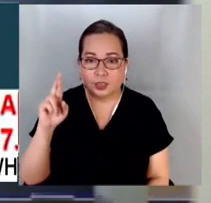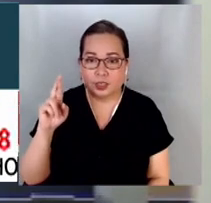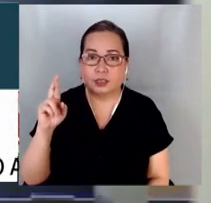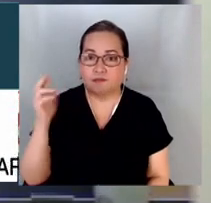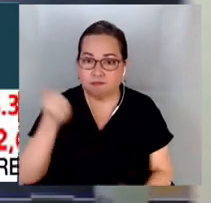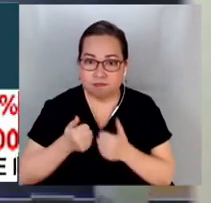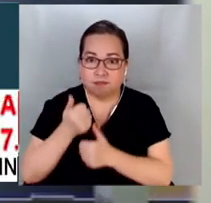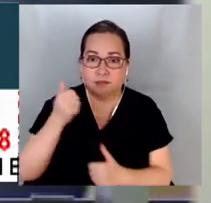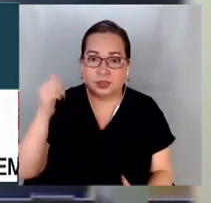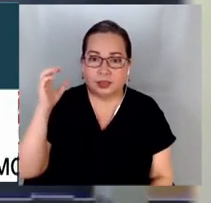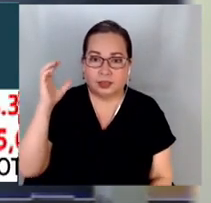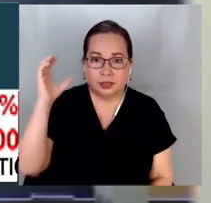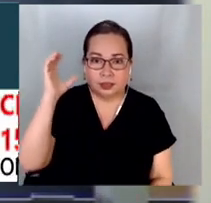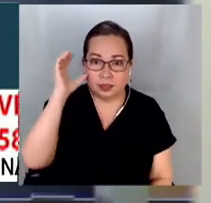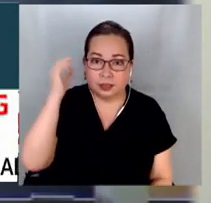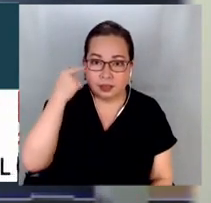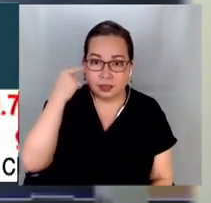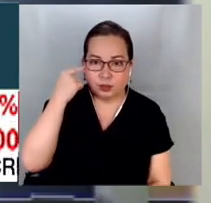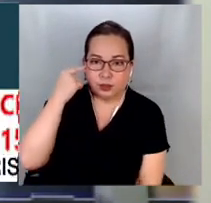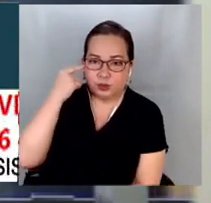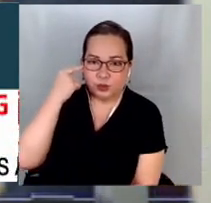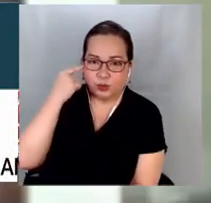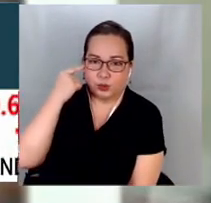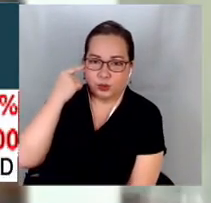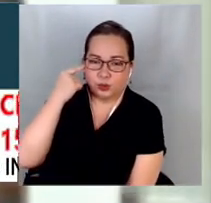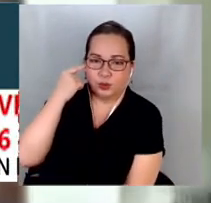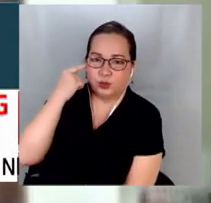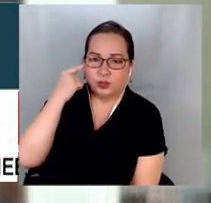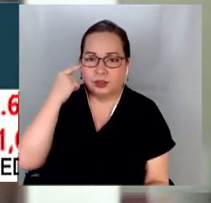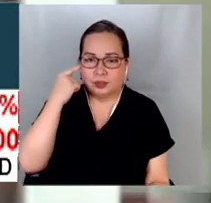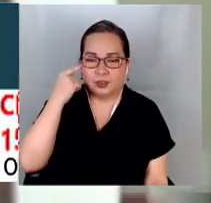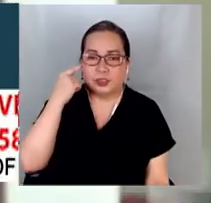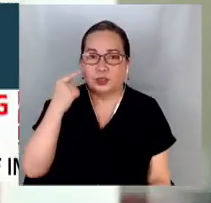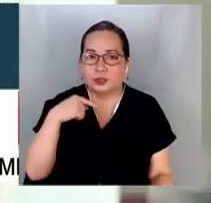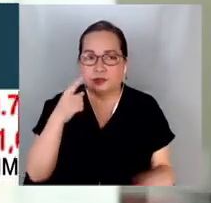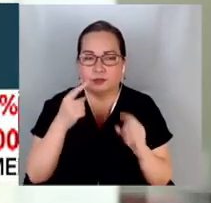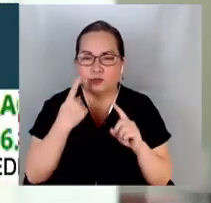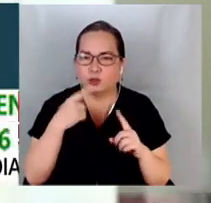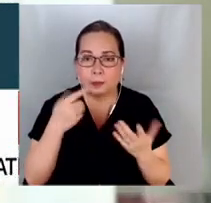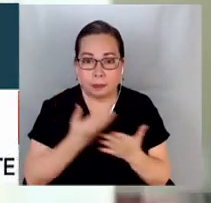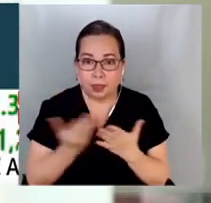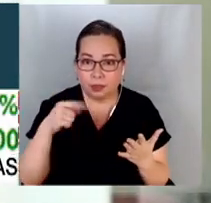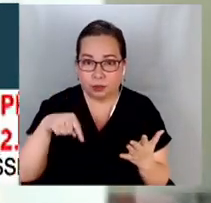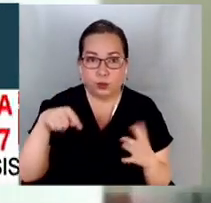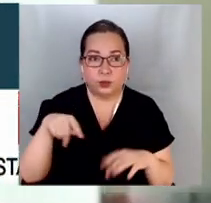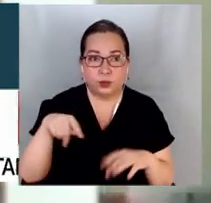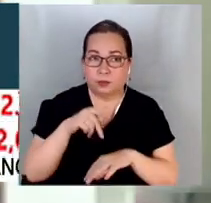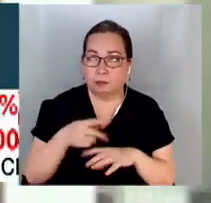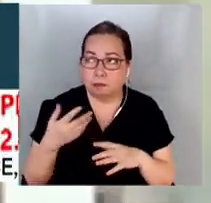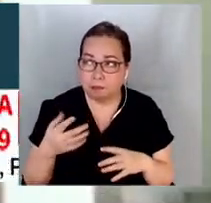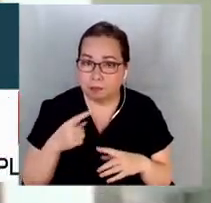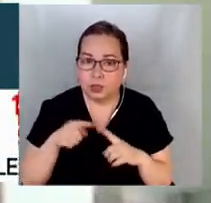Biotech vaccine is indeed one of those being considered for procurement by the country, but he said they have yet to see the results of its